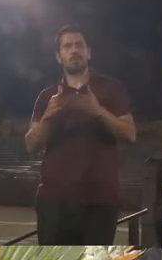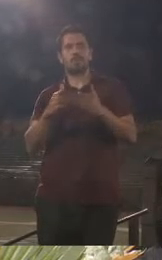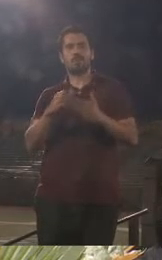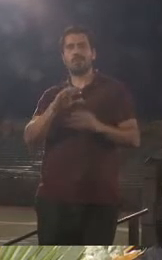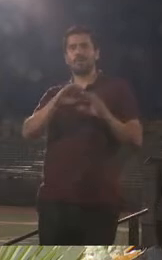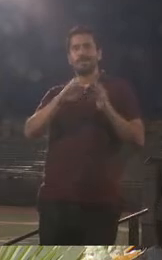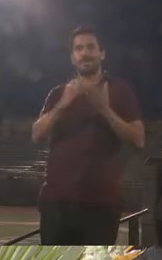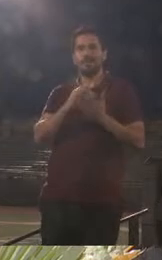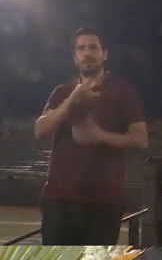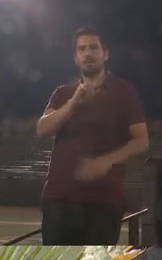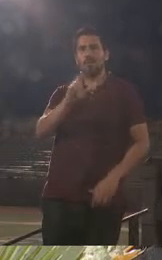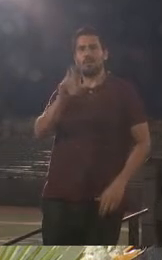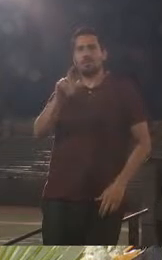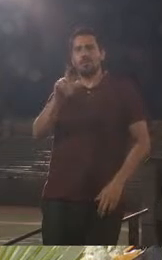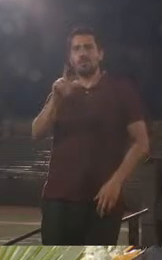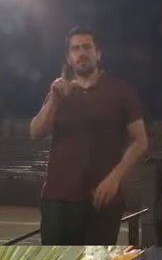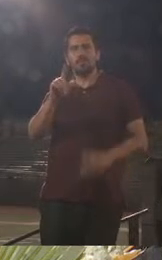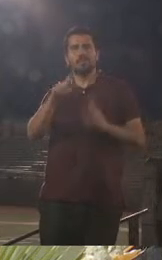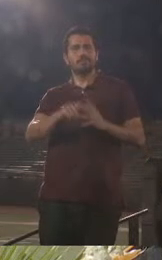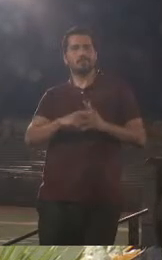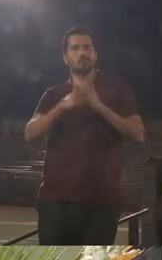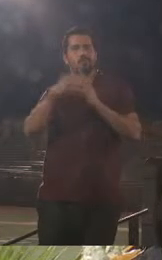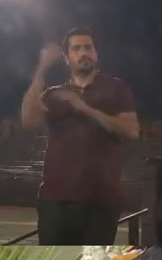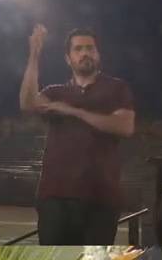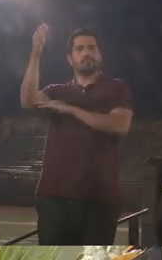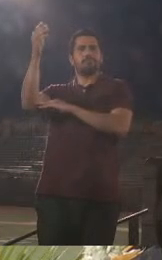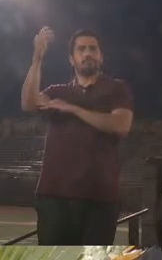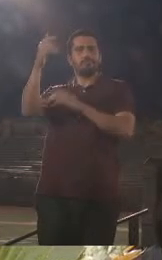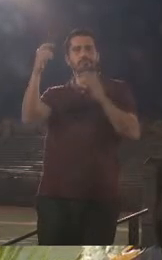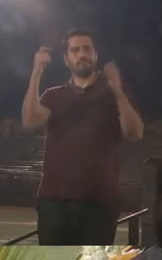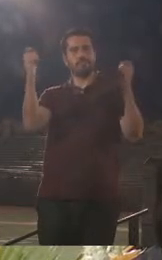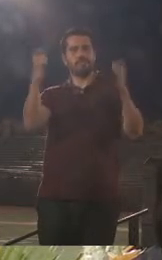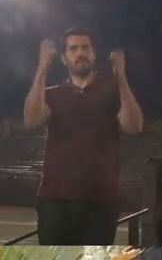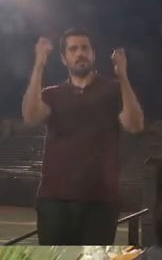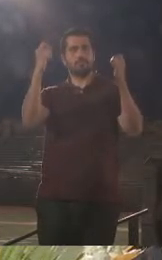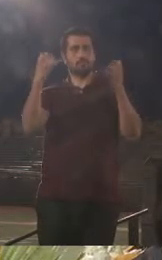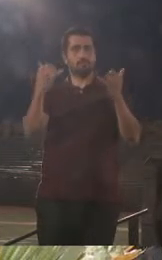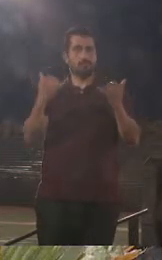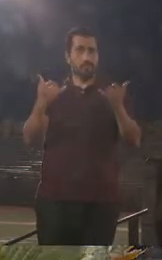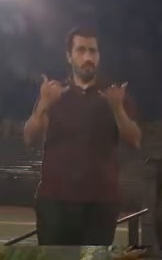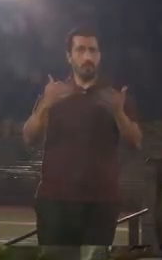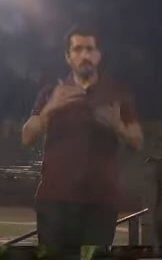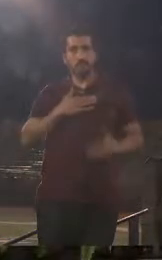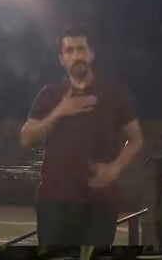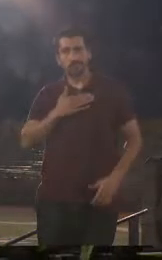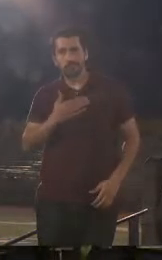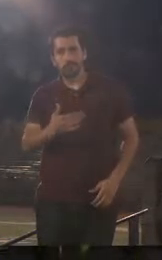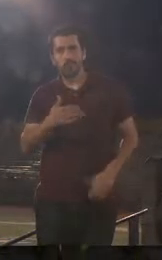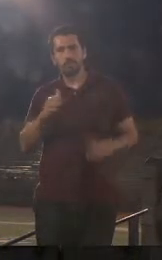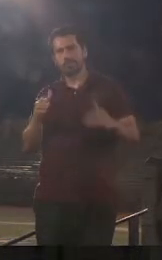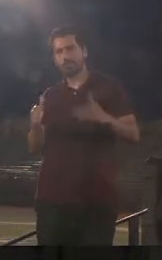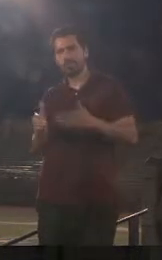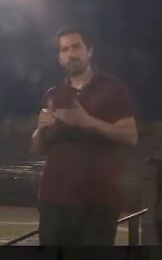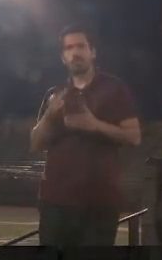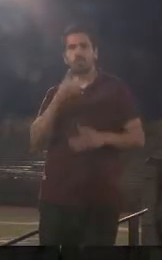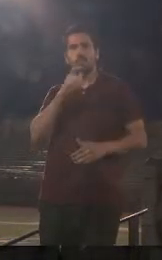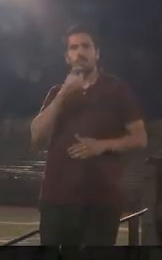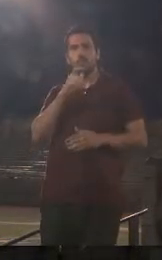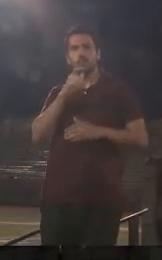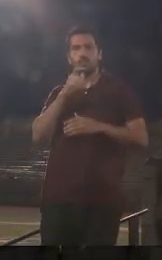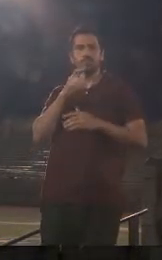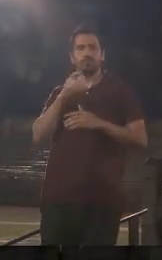2023 commencement ceremonies. It is my privilege at this time to introduce our platform